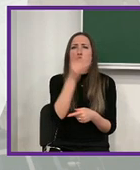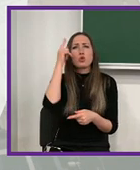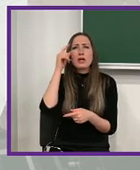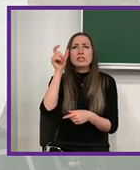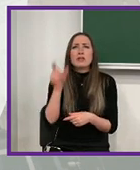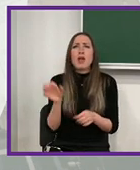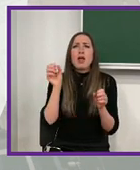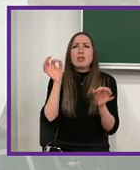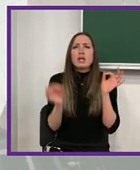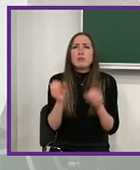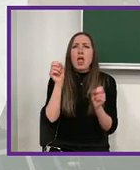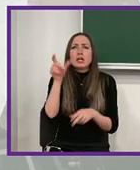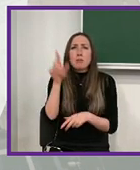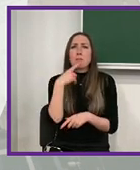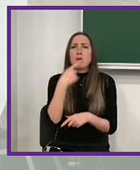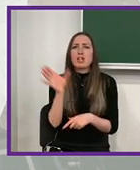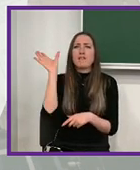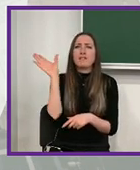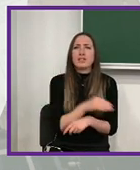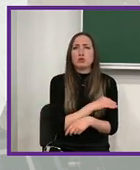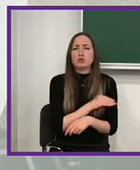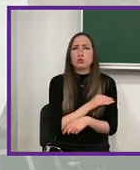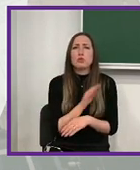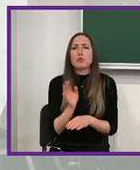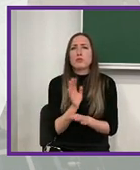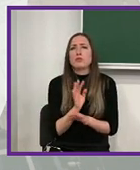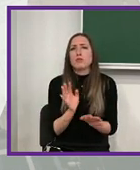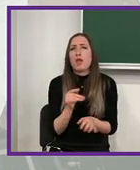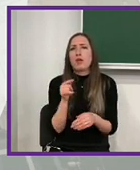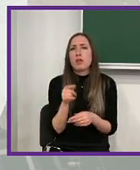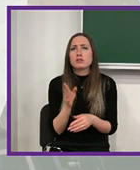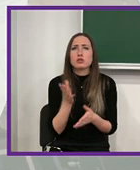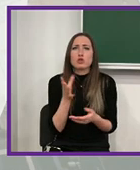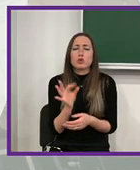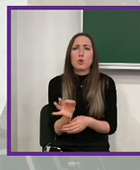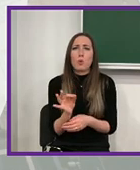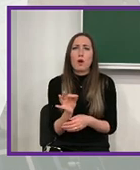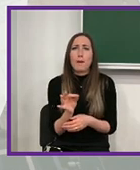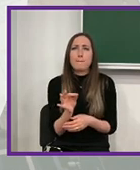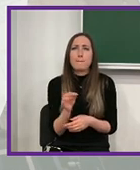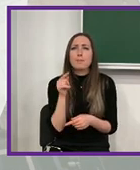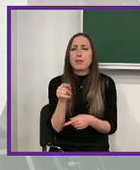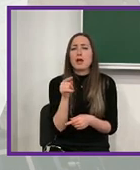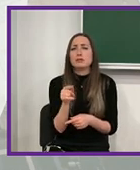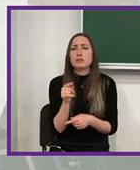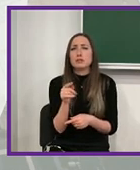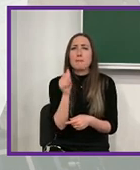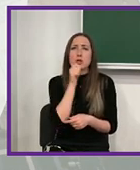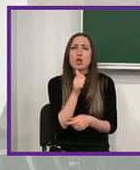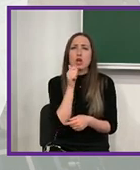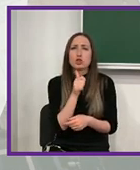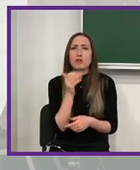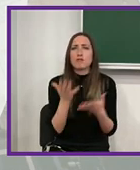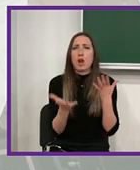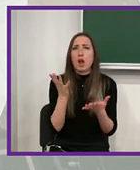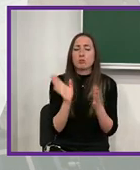that the right holder would, because this will lead you really into the dark very often. Human